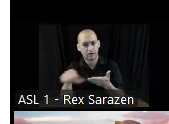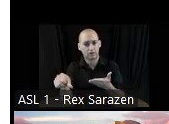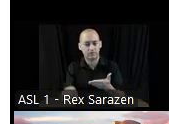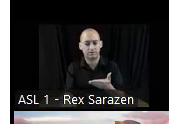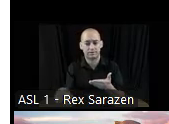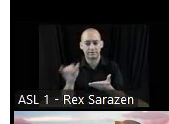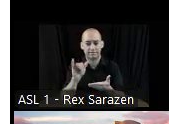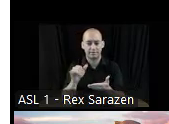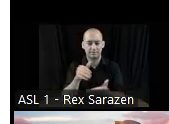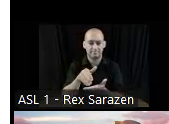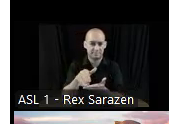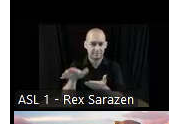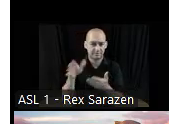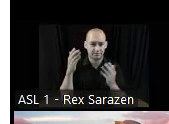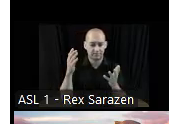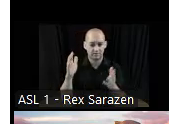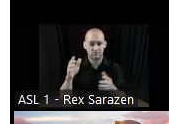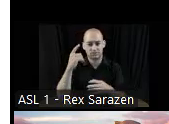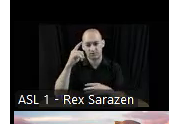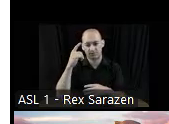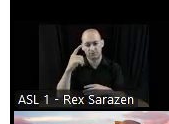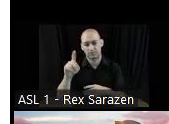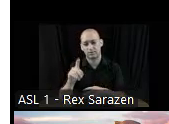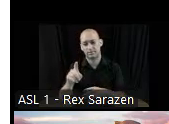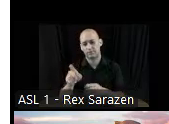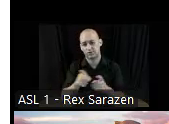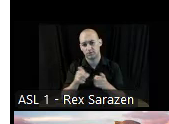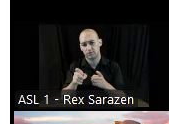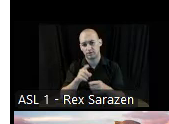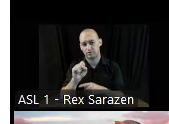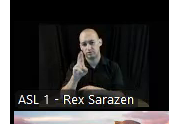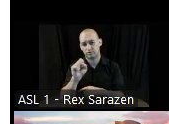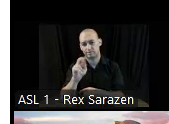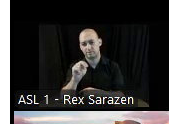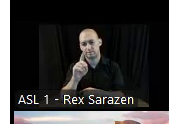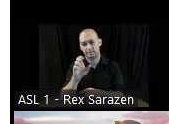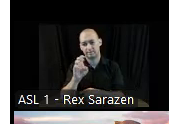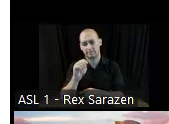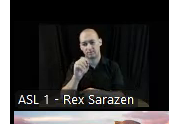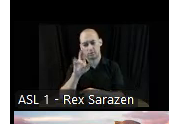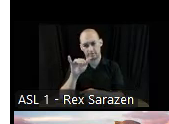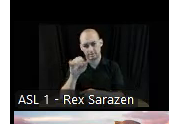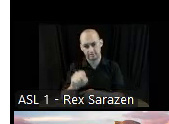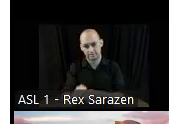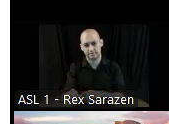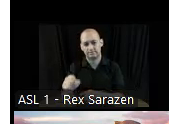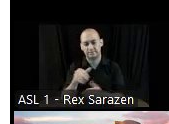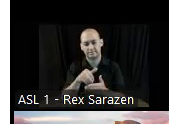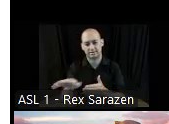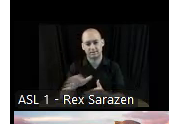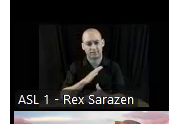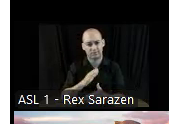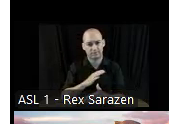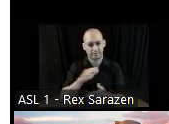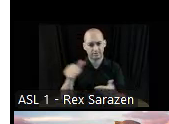which was sent out on behalf of our director, Susan DeMorris. So we have sent formal introduction letters to